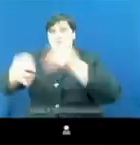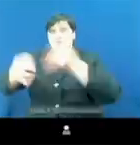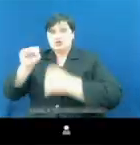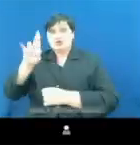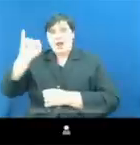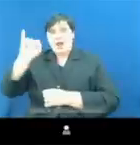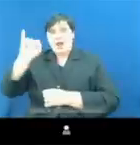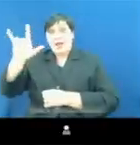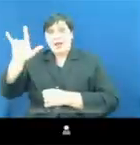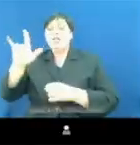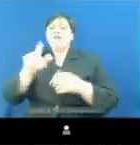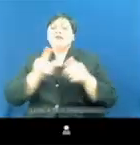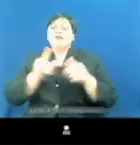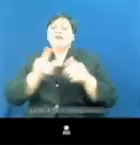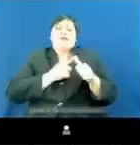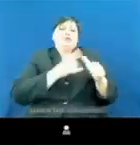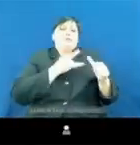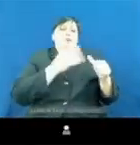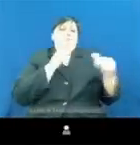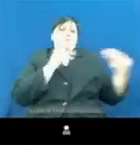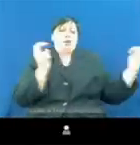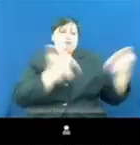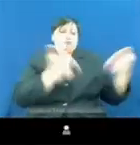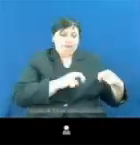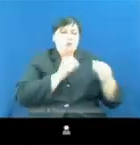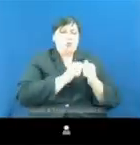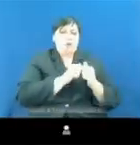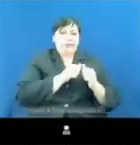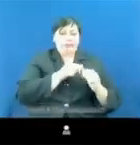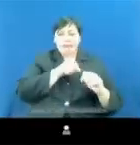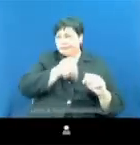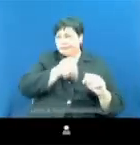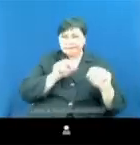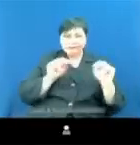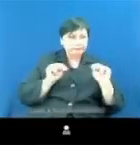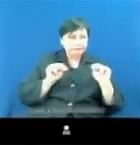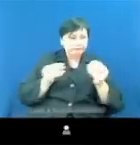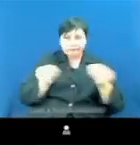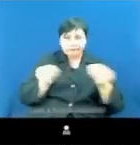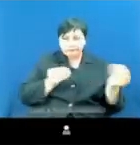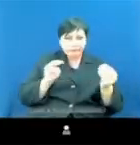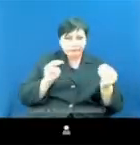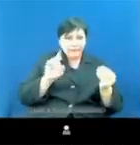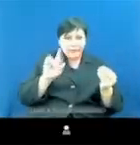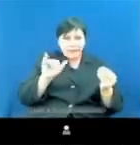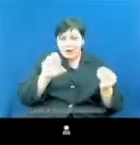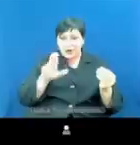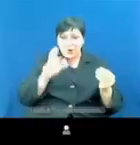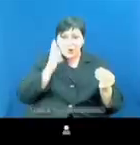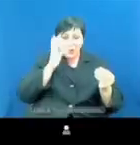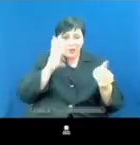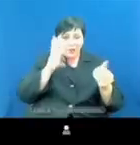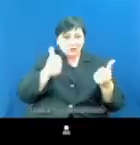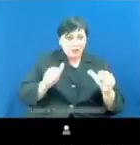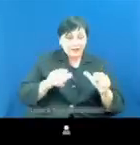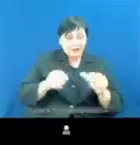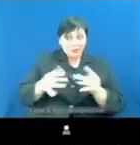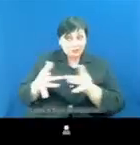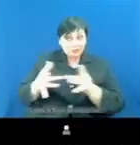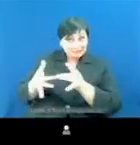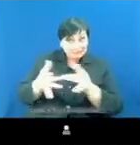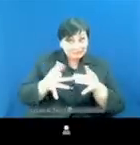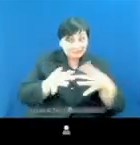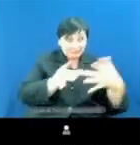third-party mediator, and the mediator will try to gently persuade them to come to an